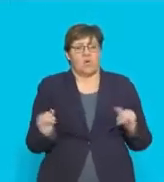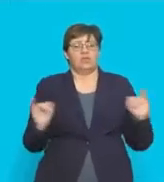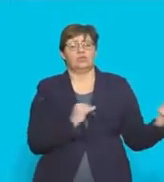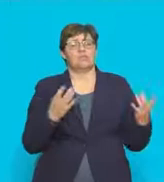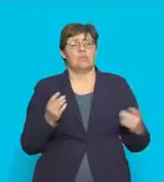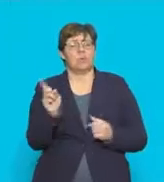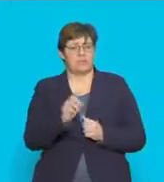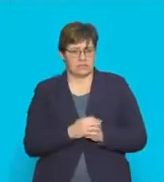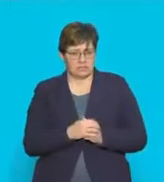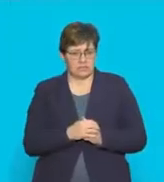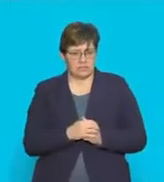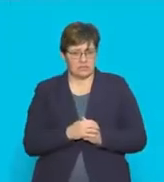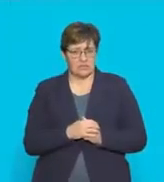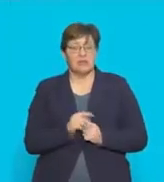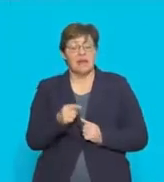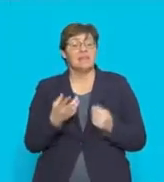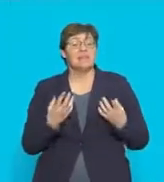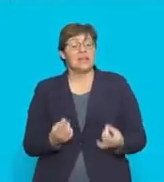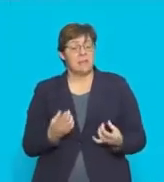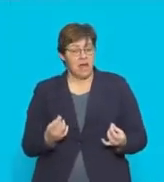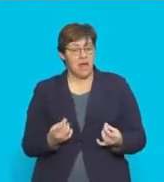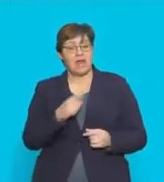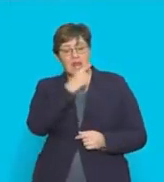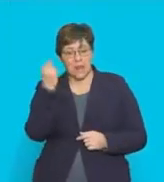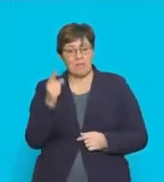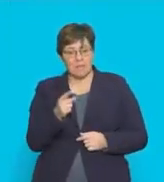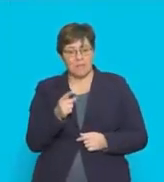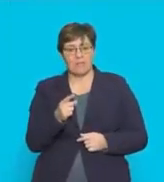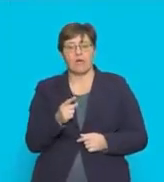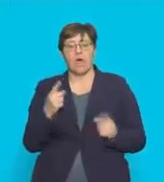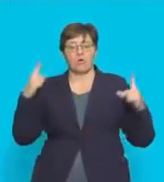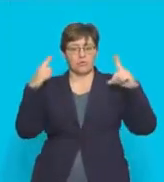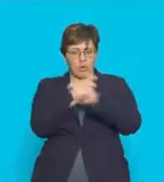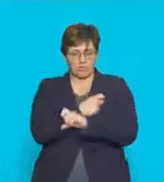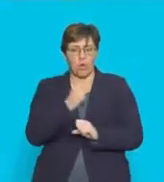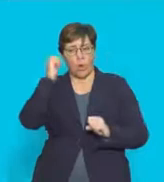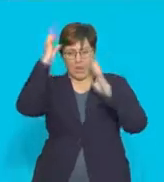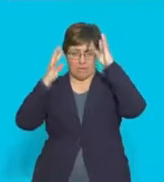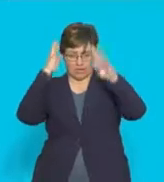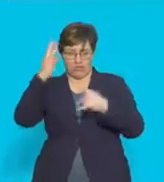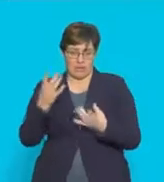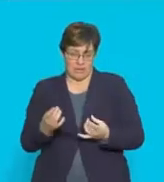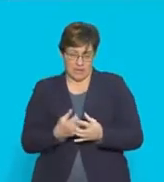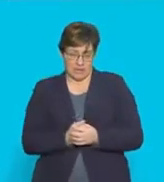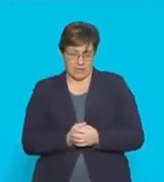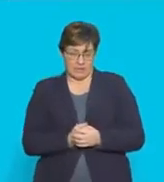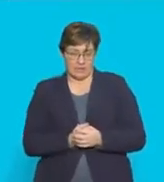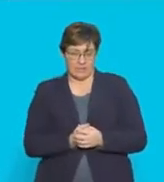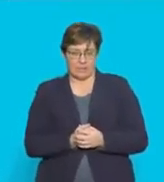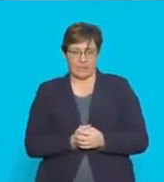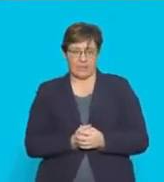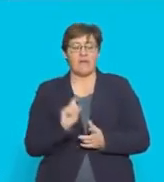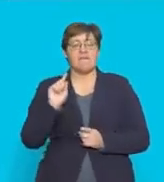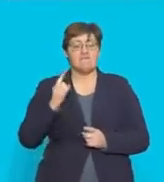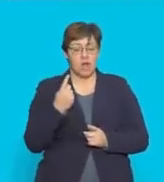now? So these are types of numbers that are going to be called complex or imaginary. But before that, I want us to talk about the